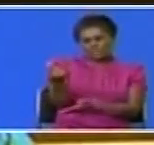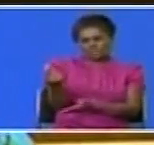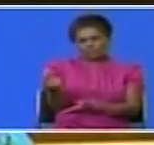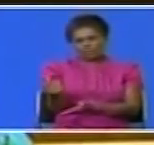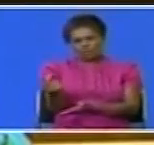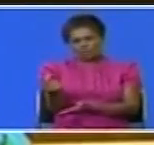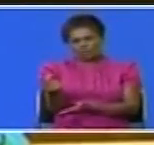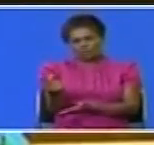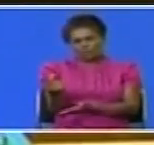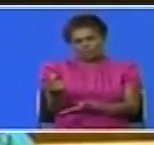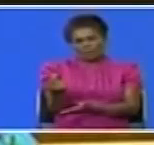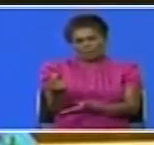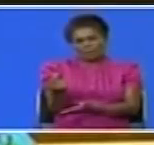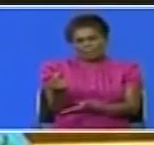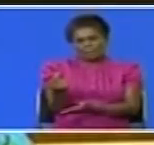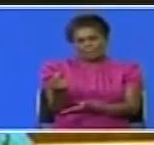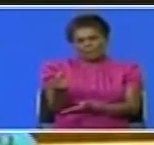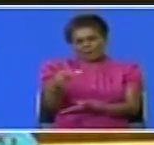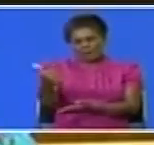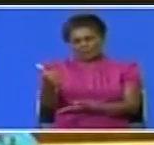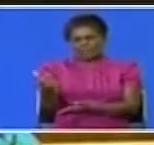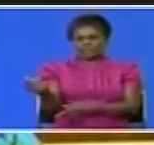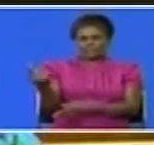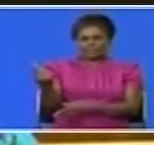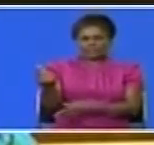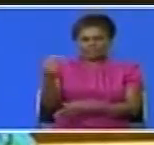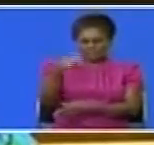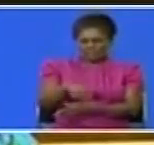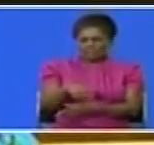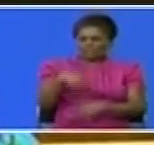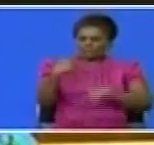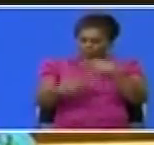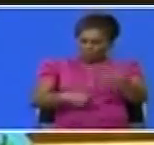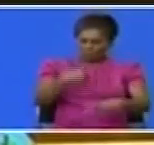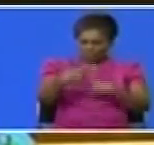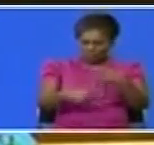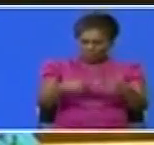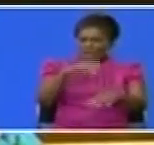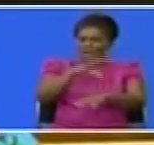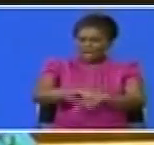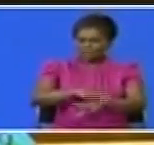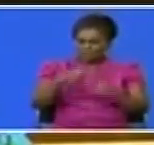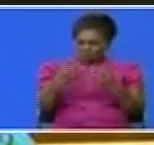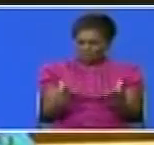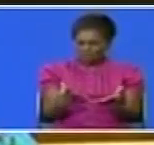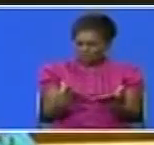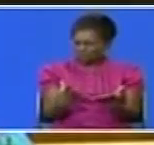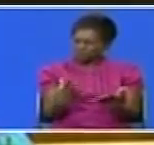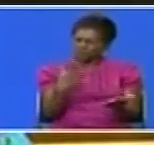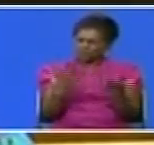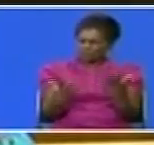go underground, others help. So in the process we raised at least